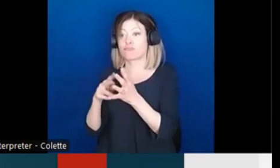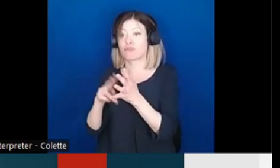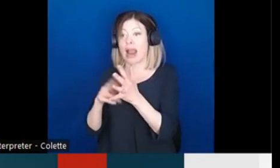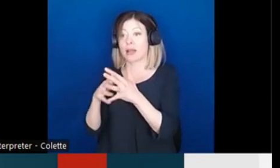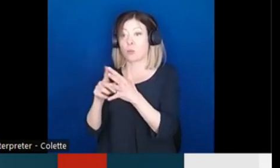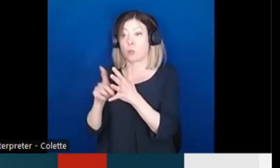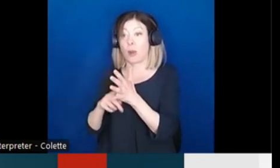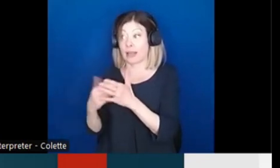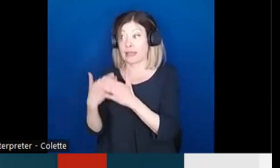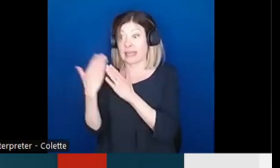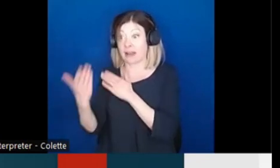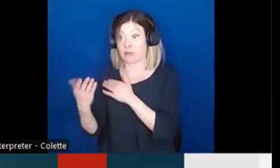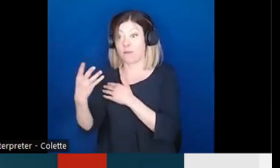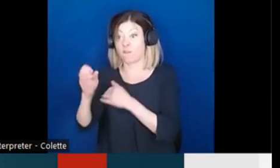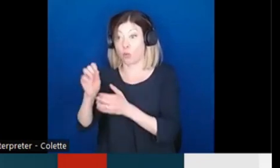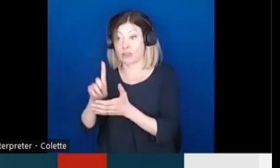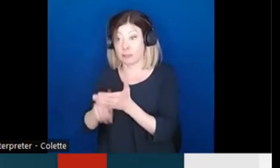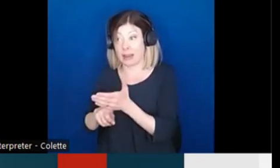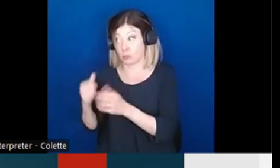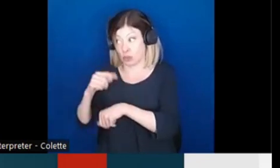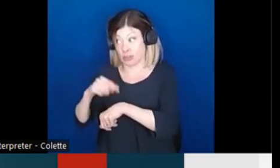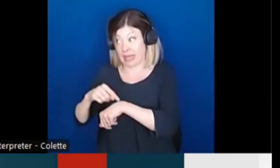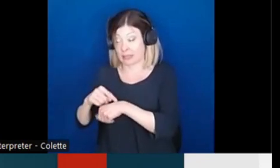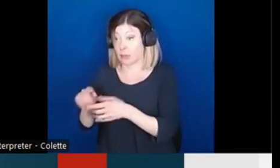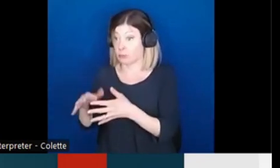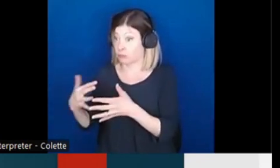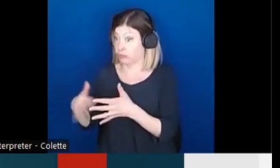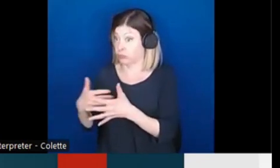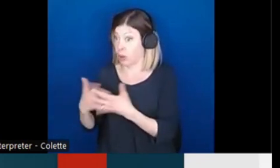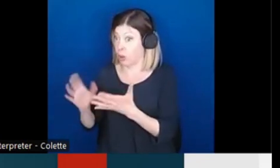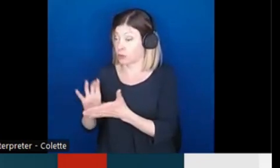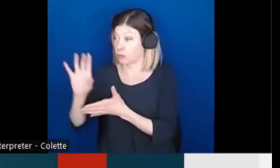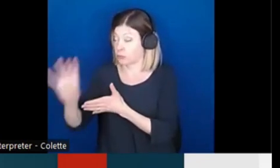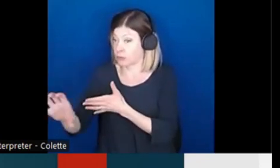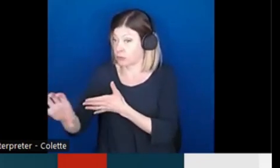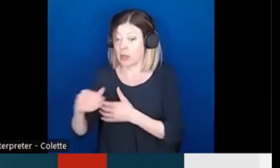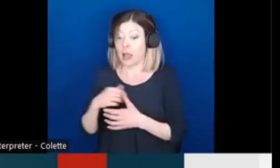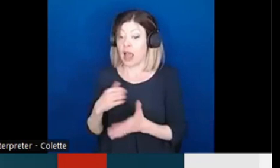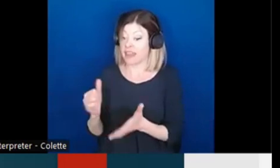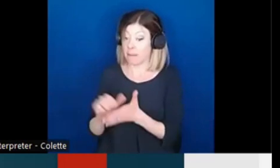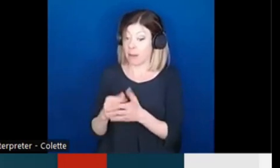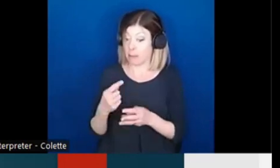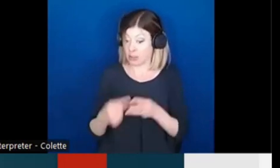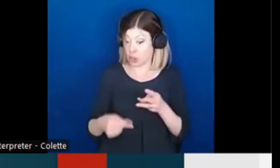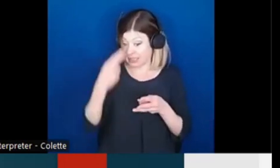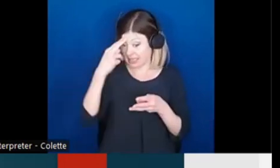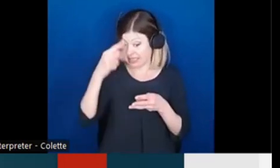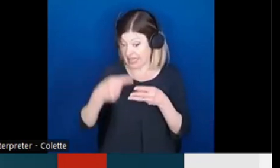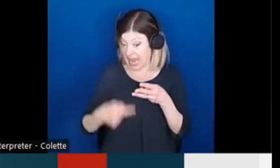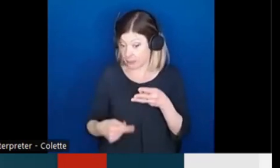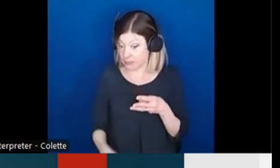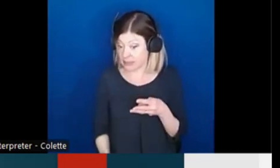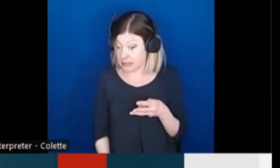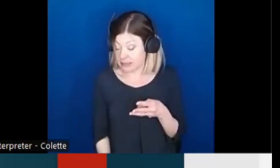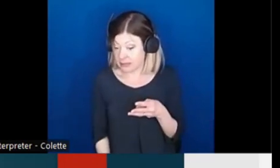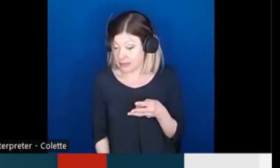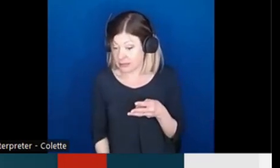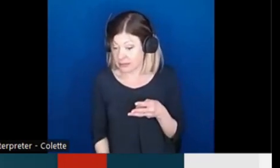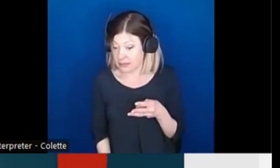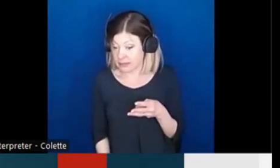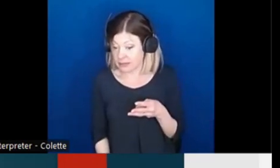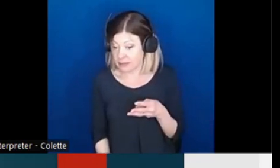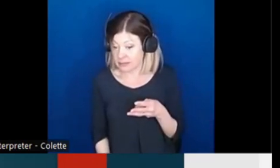£40 all together into it, which was quite a lot then. And they publish under these strange names. So you can see they've kept